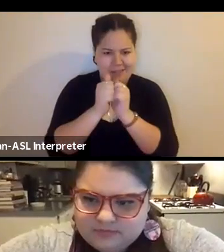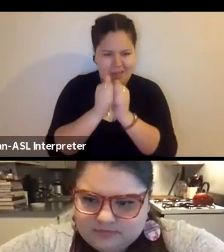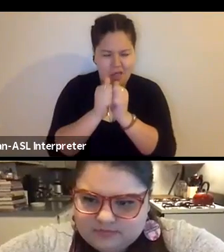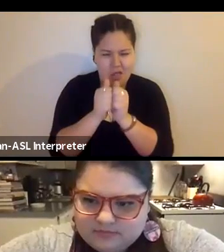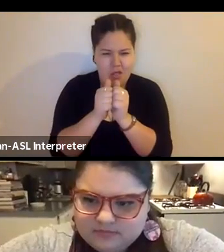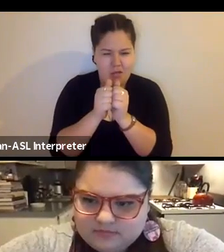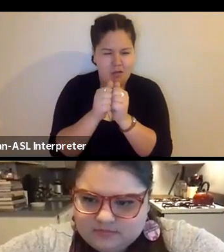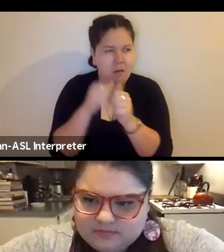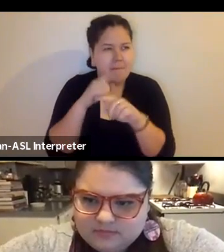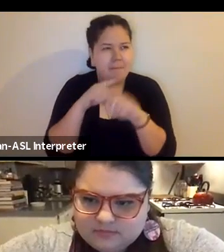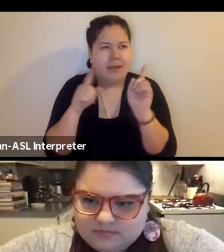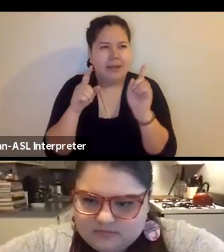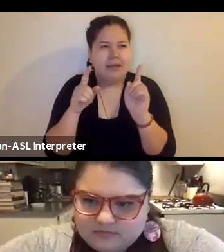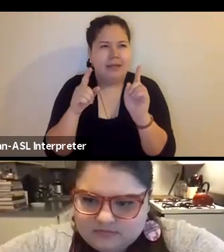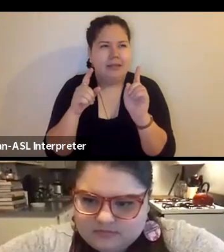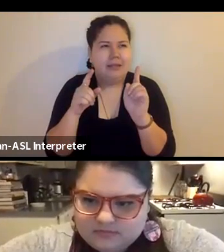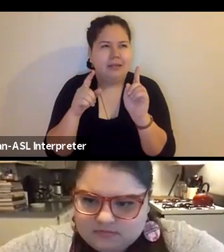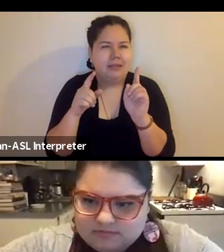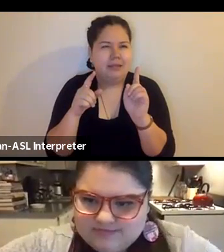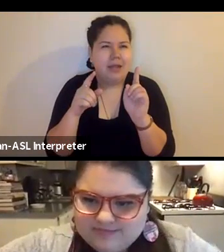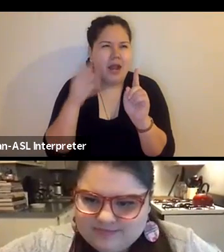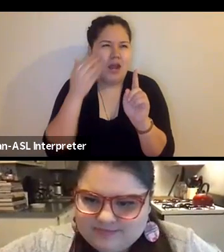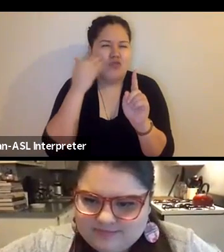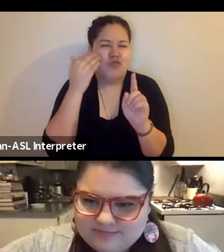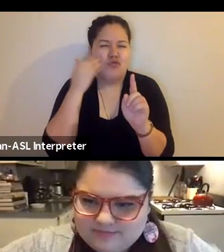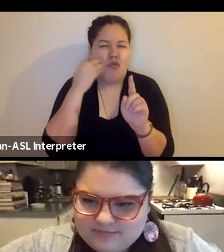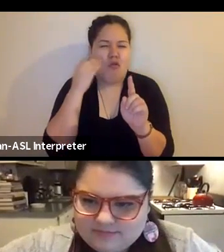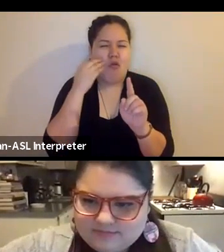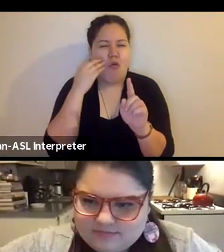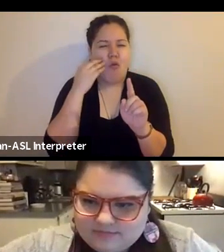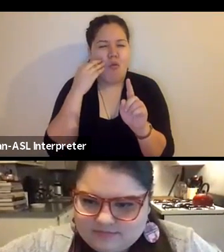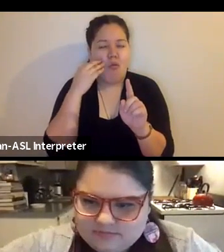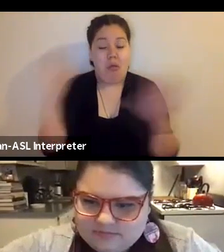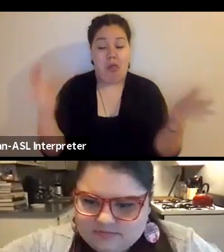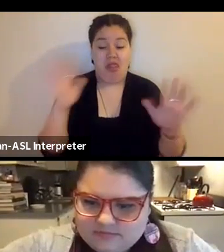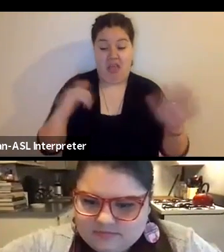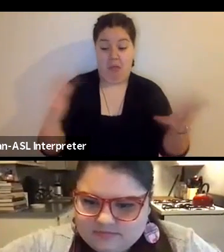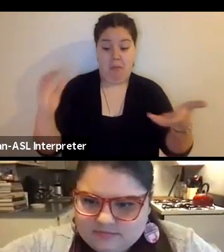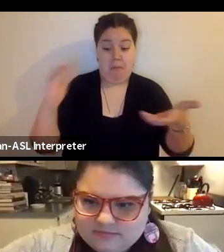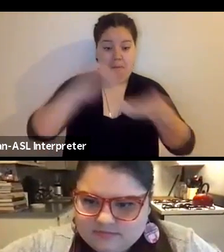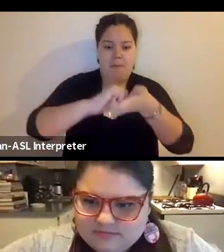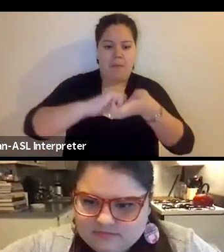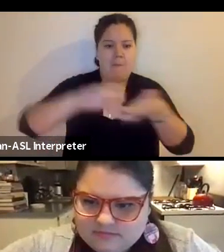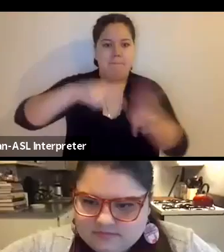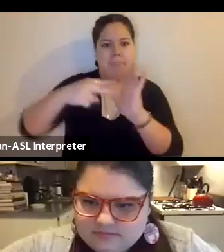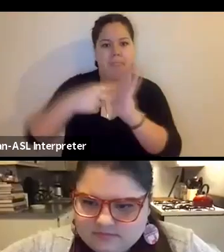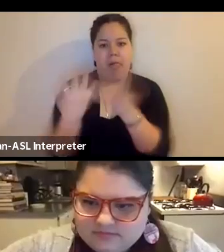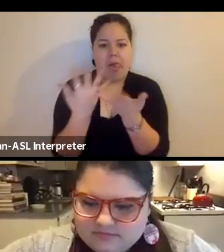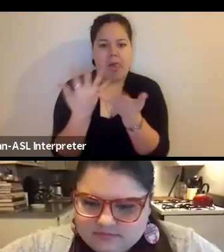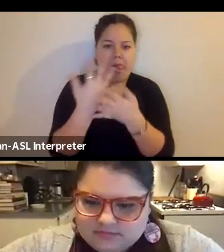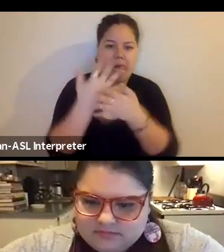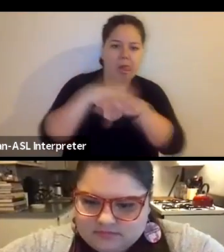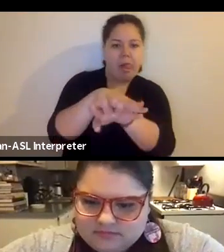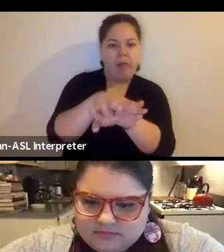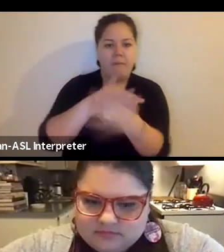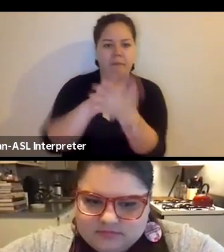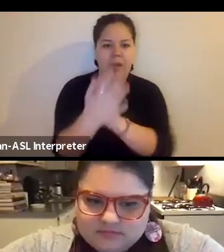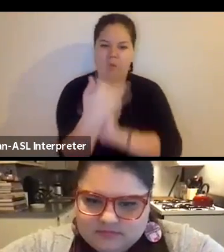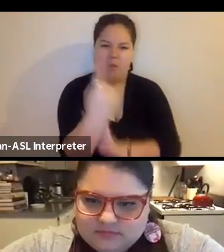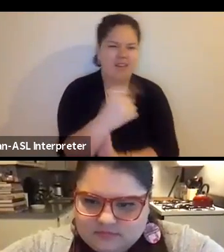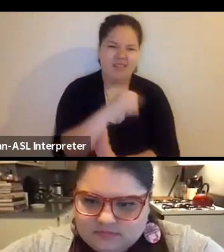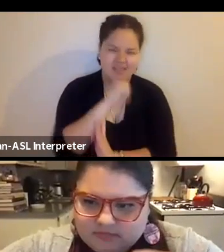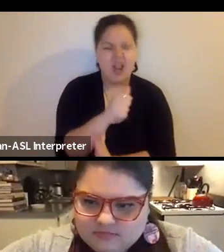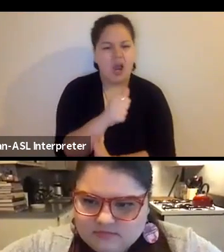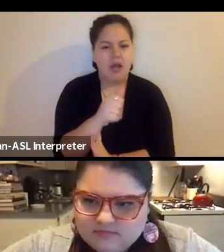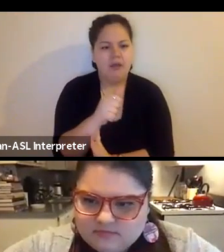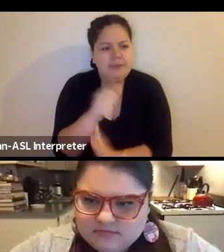not collapsing those things together. And I believe I shared with the group kind of early on traditional